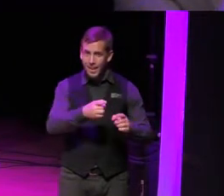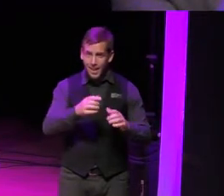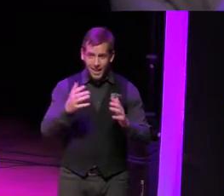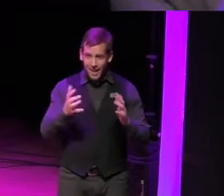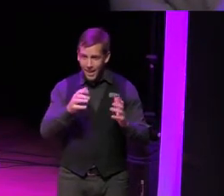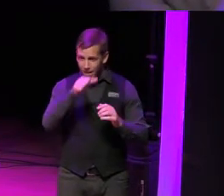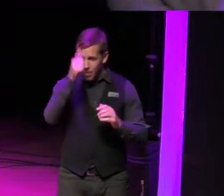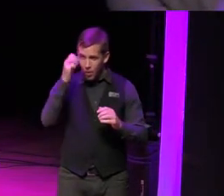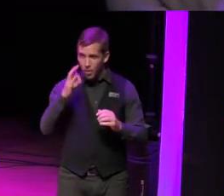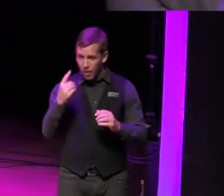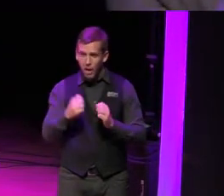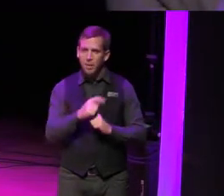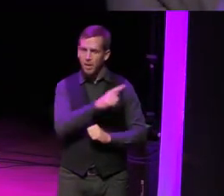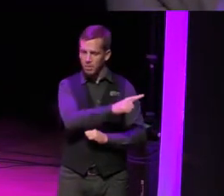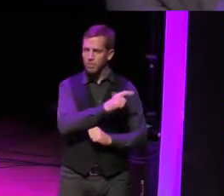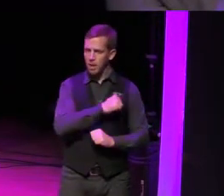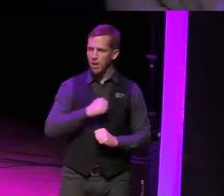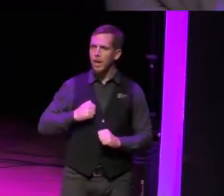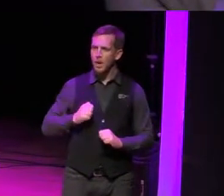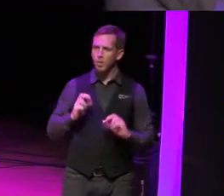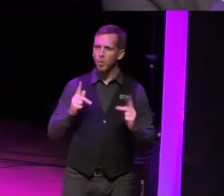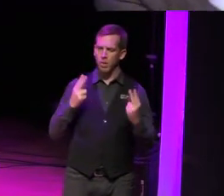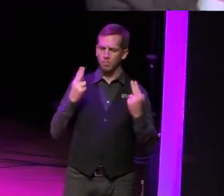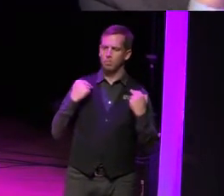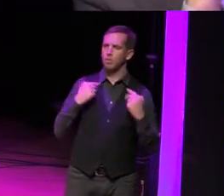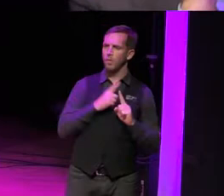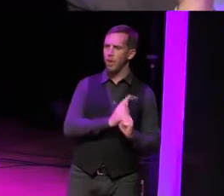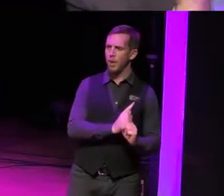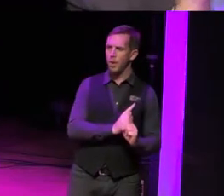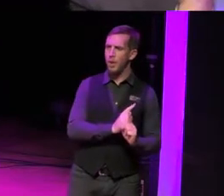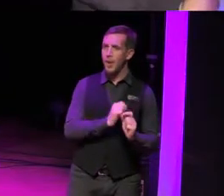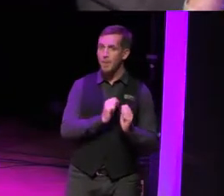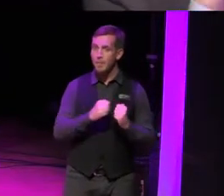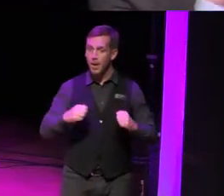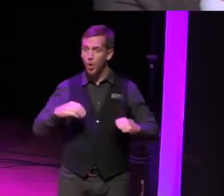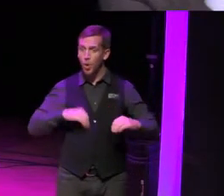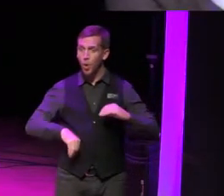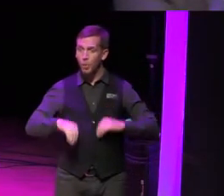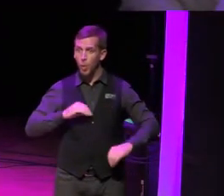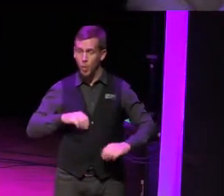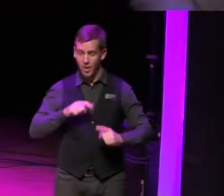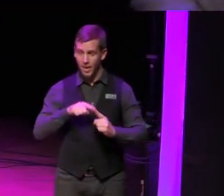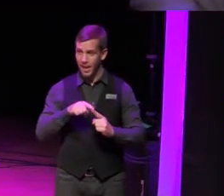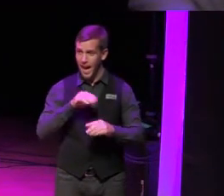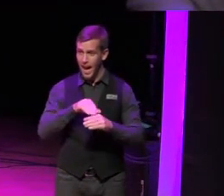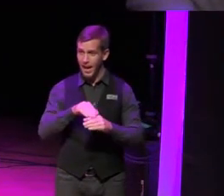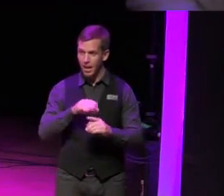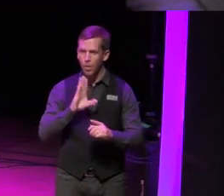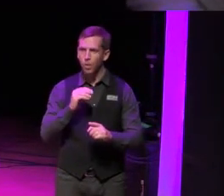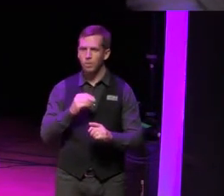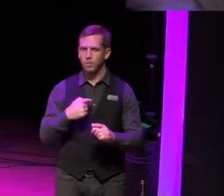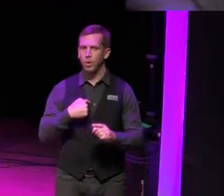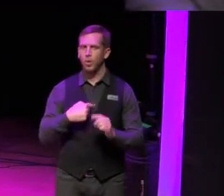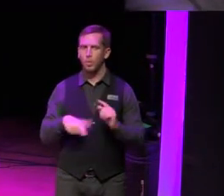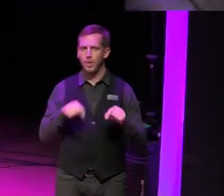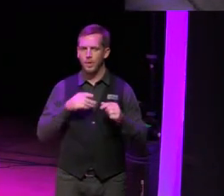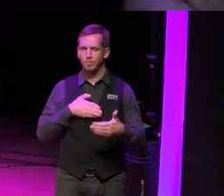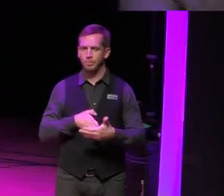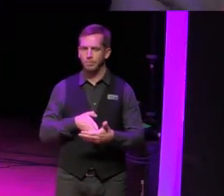government implemented. But when it comes to corruption, that's where the problem came. By